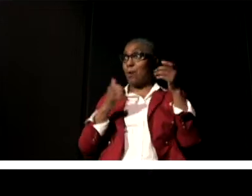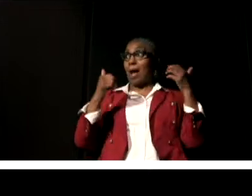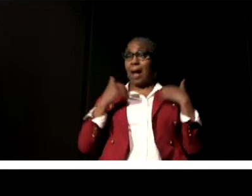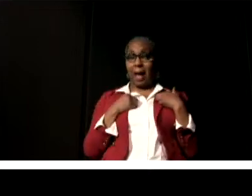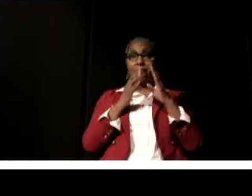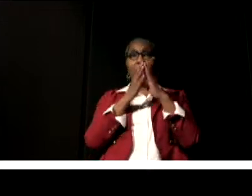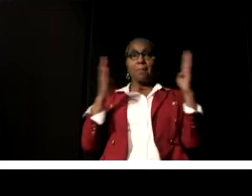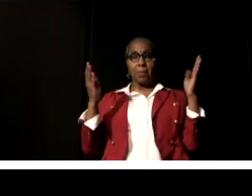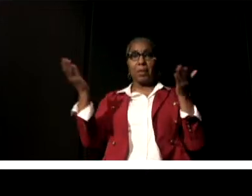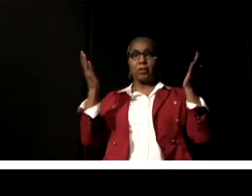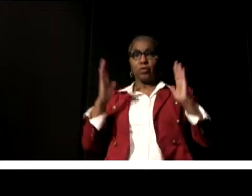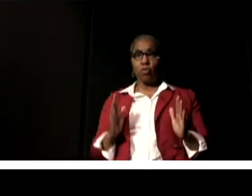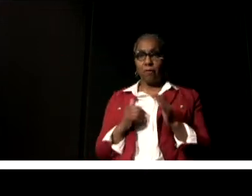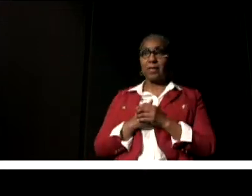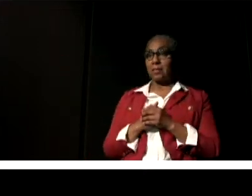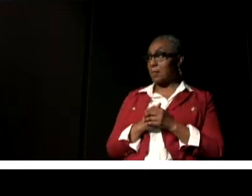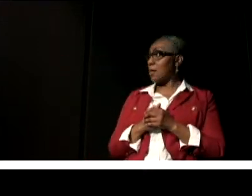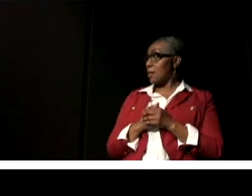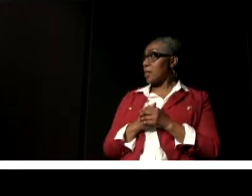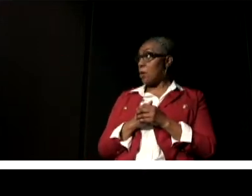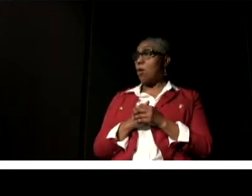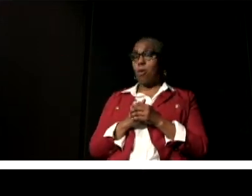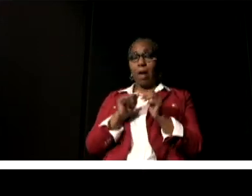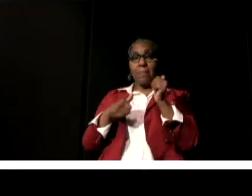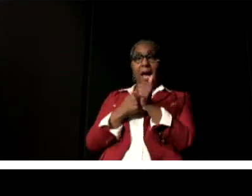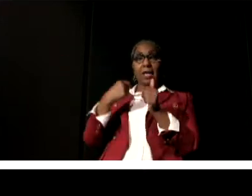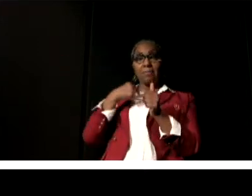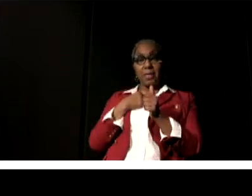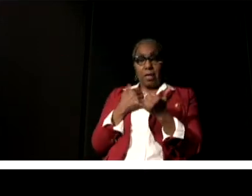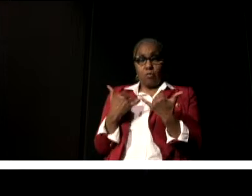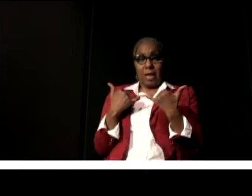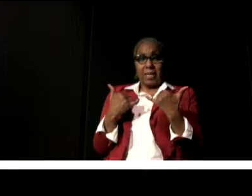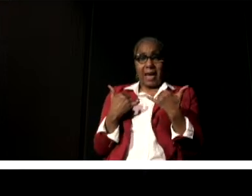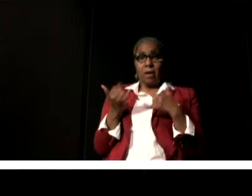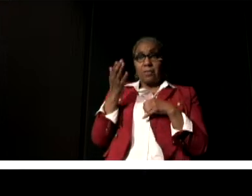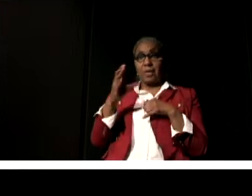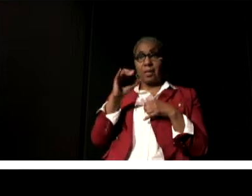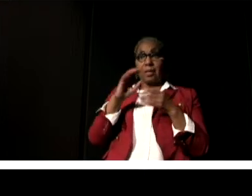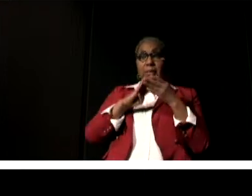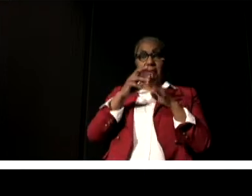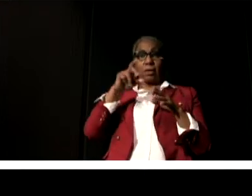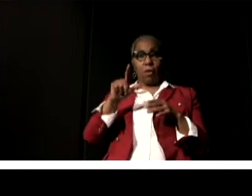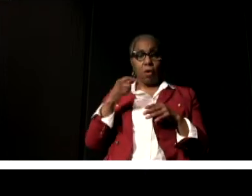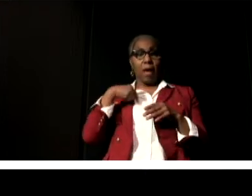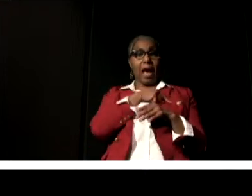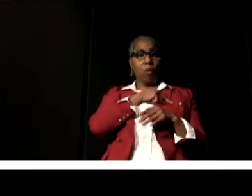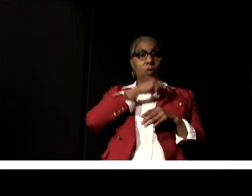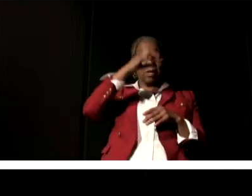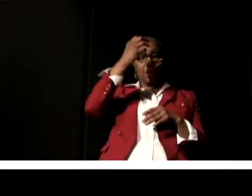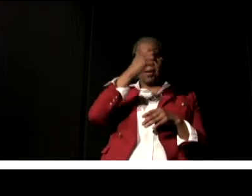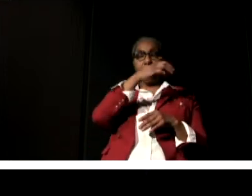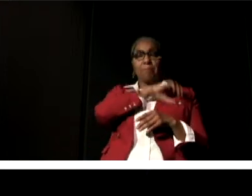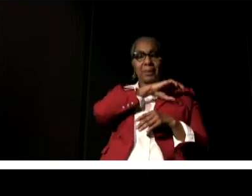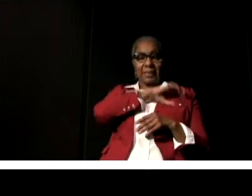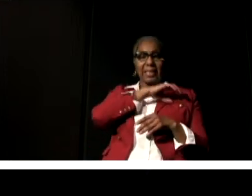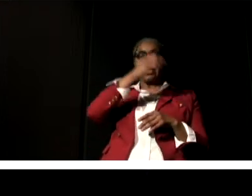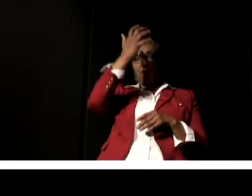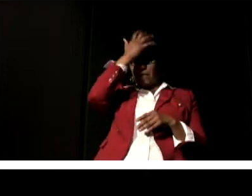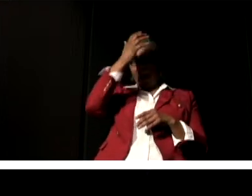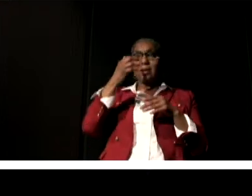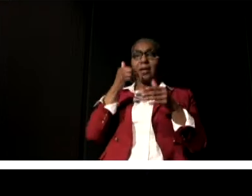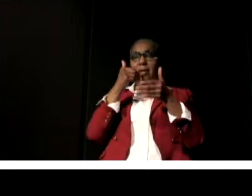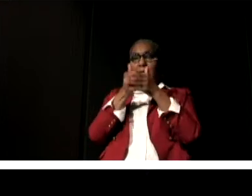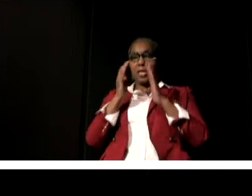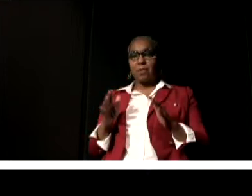public servants beside me right now at City Hall, in our police and fire stations, at our neighborhood